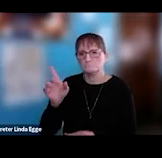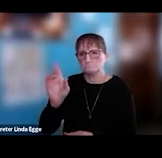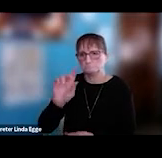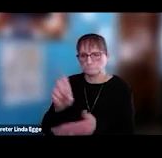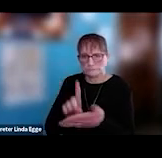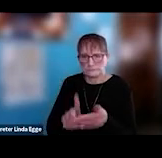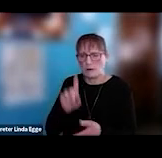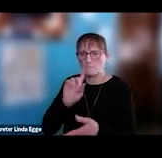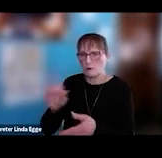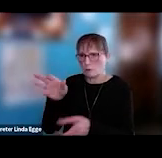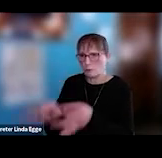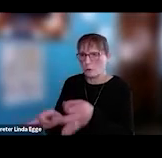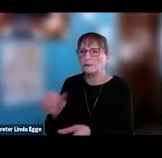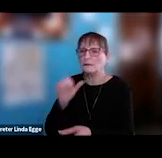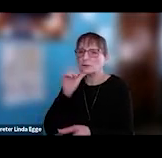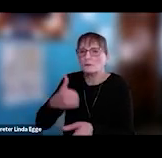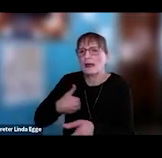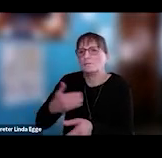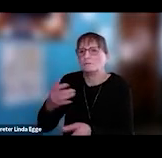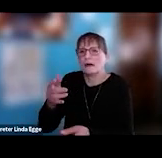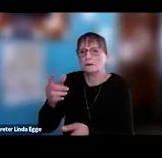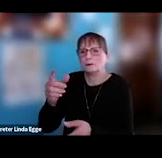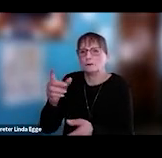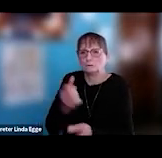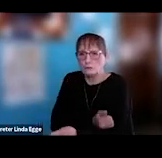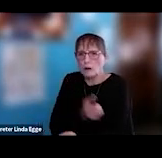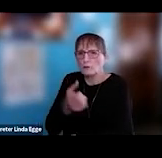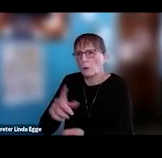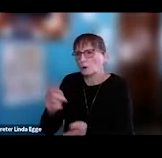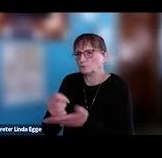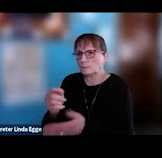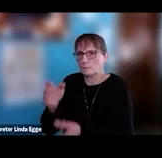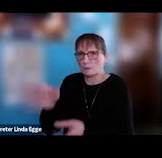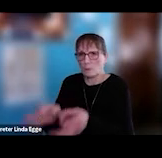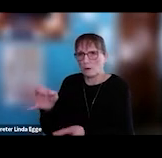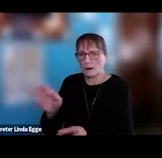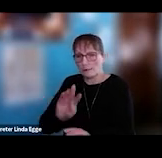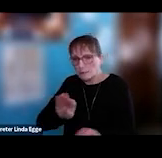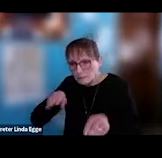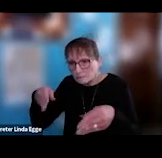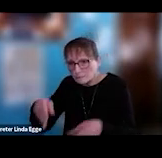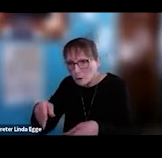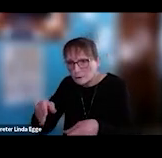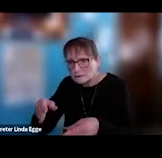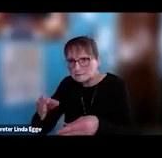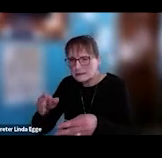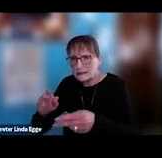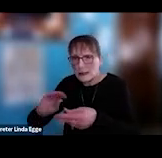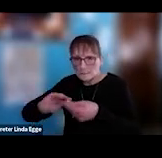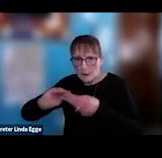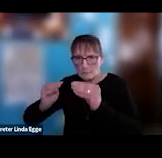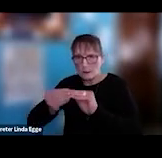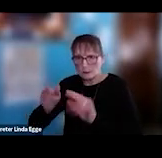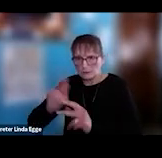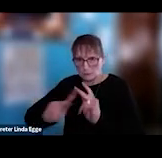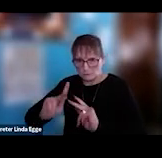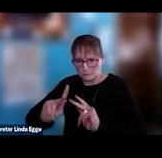that don't have a drug or treatment court. The target population when we first started this